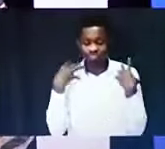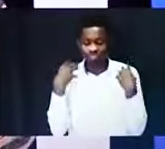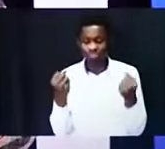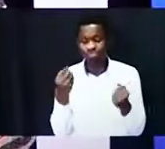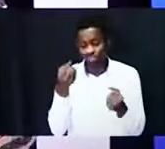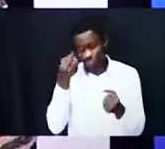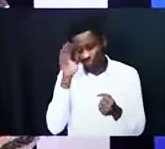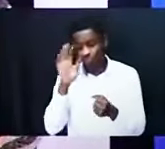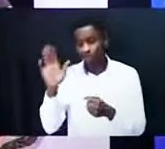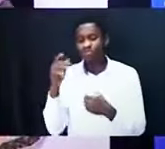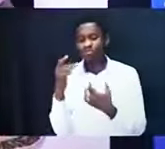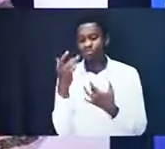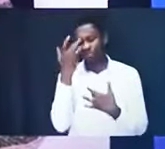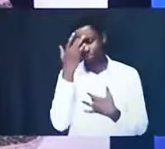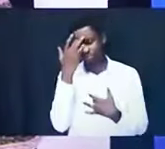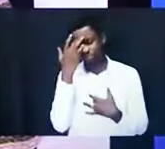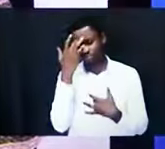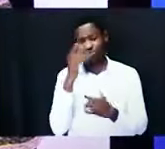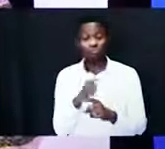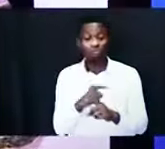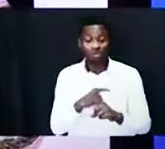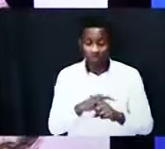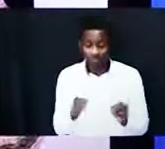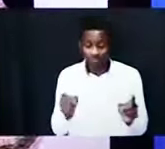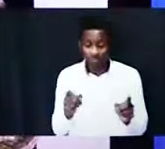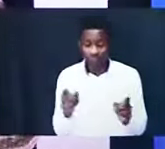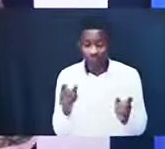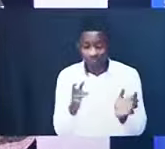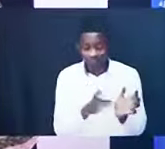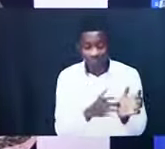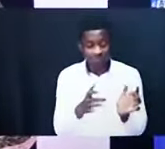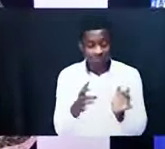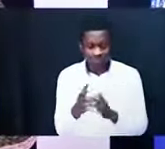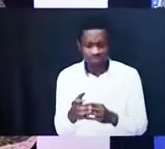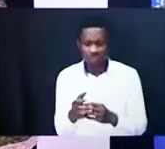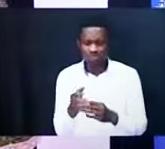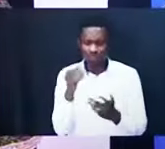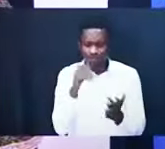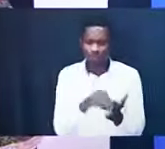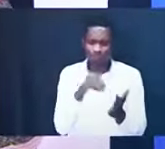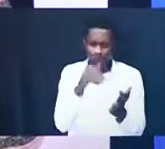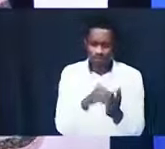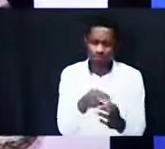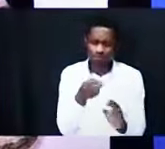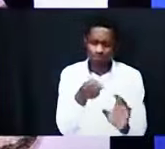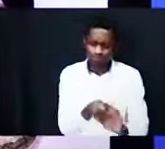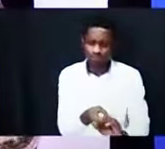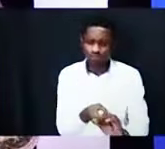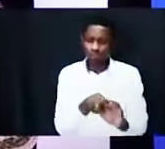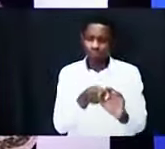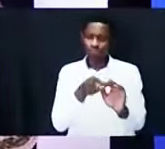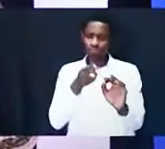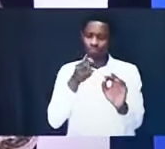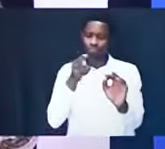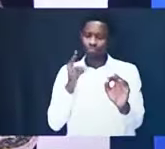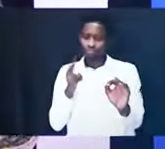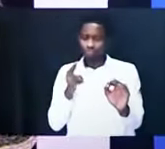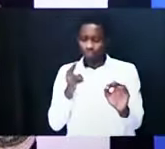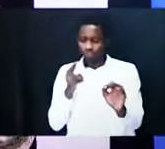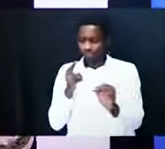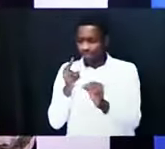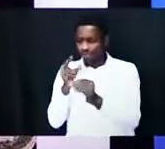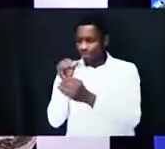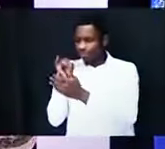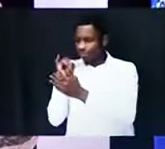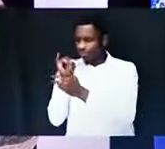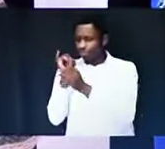sicknesses. But Jesus often withdrew to lonely places